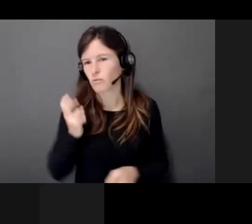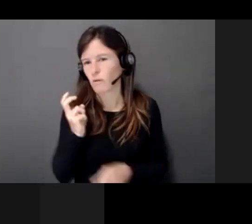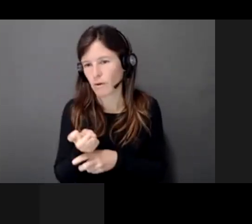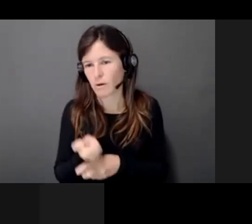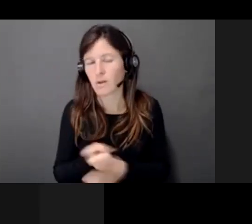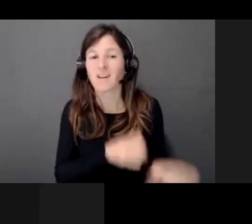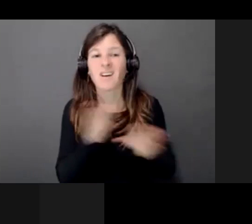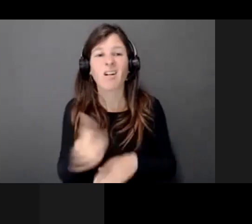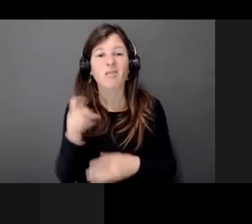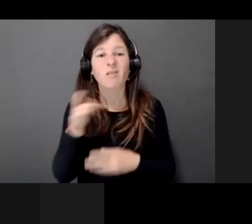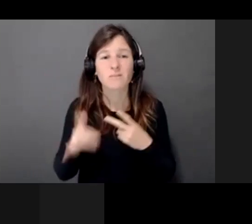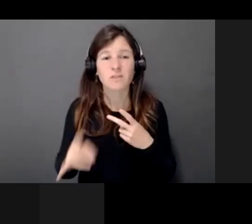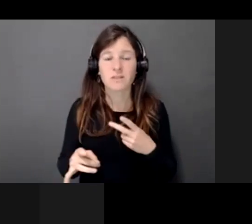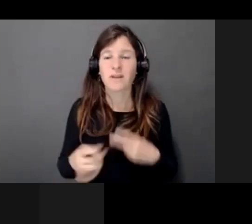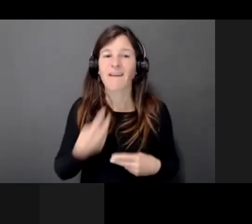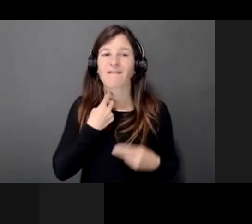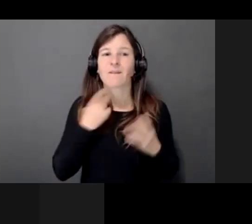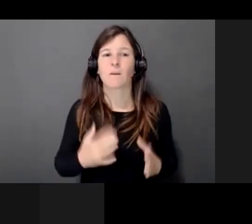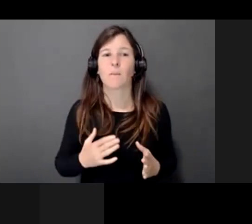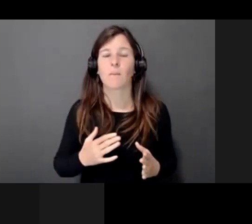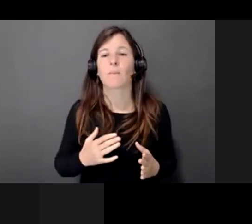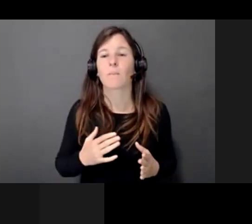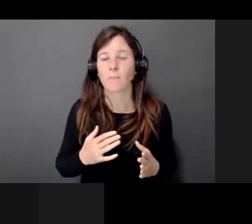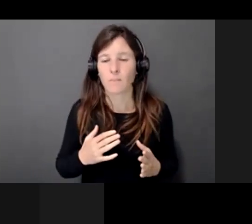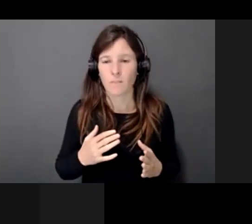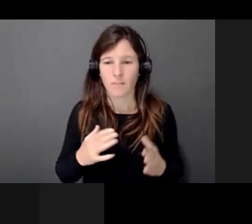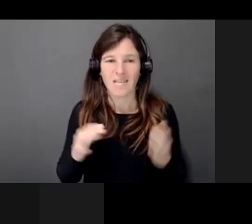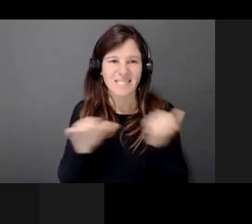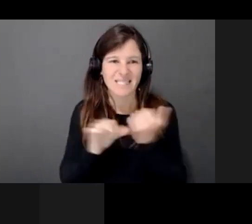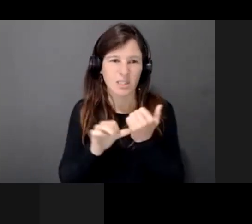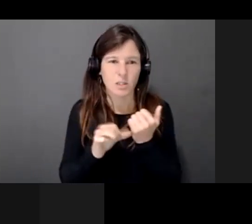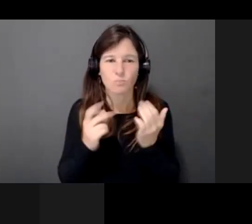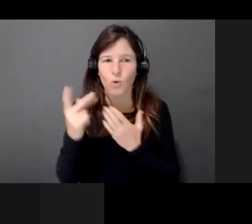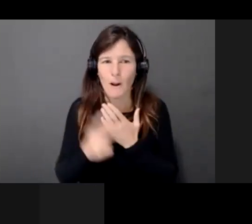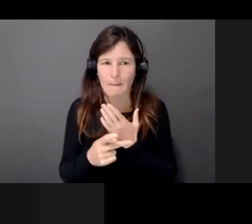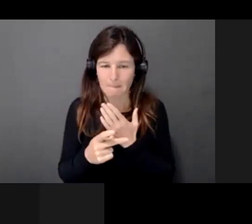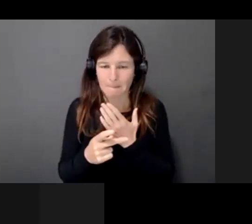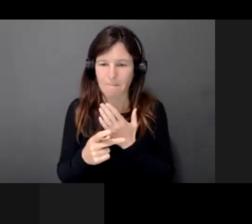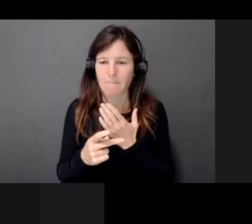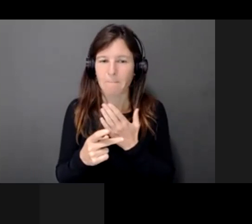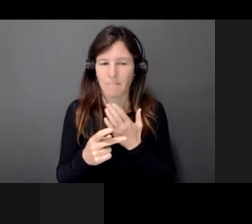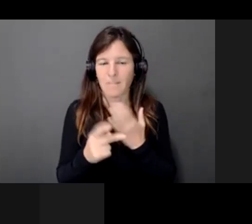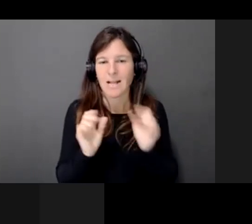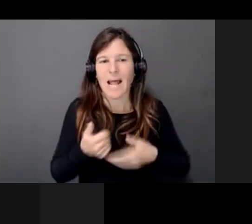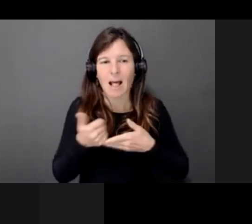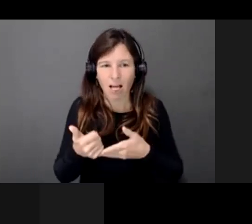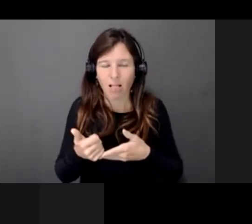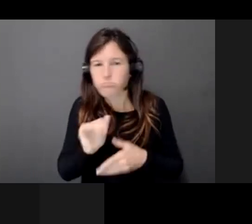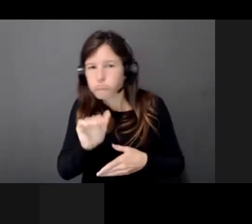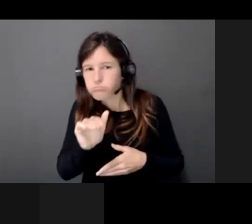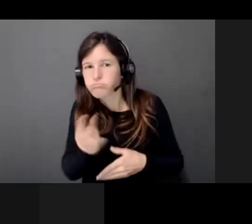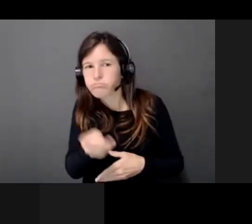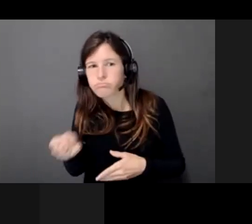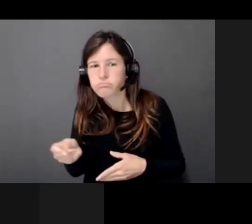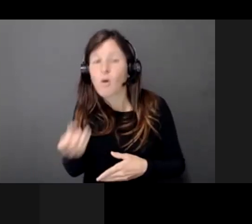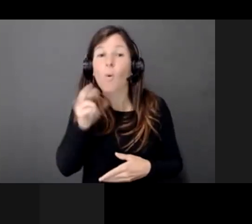can also be a venue. And if you have an opportunity, perhaps in a prep meeting with the Crown, you